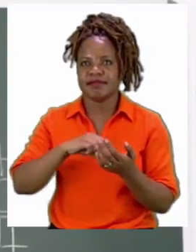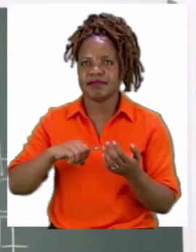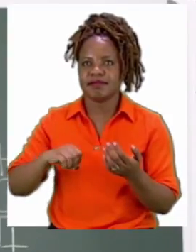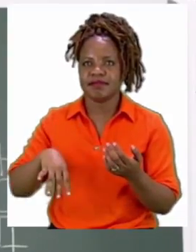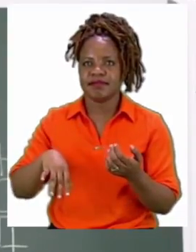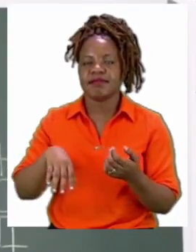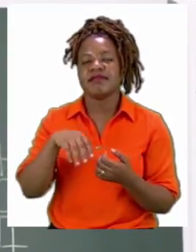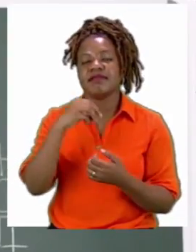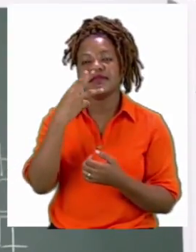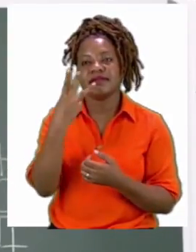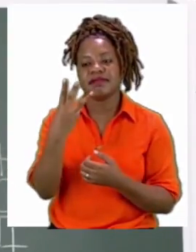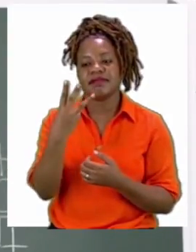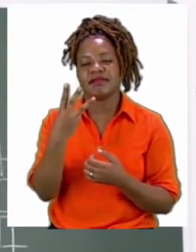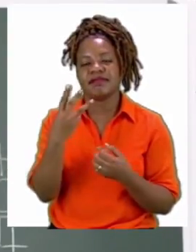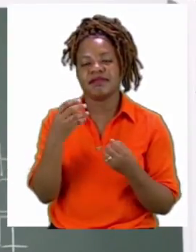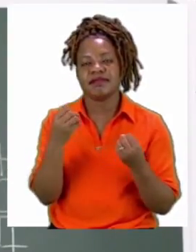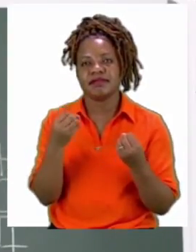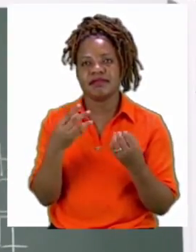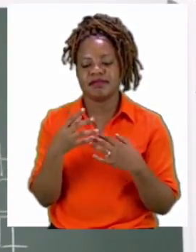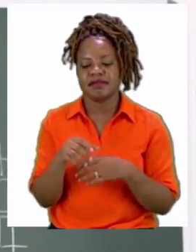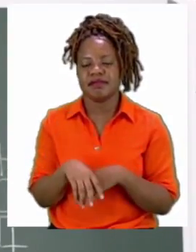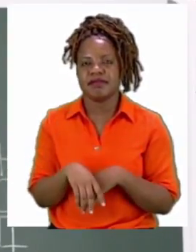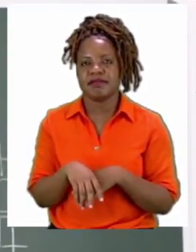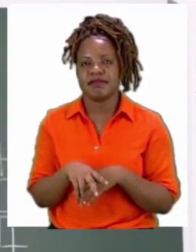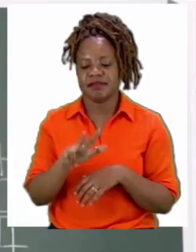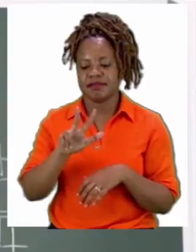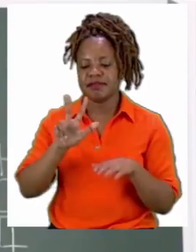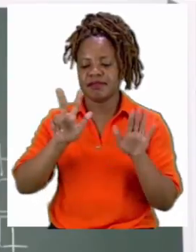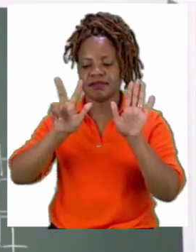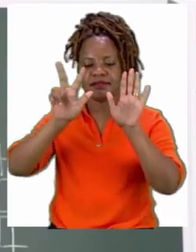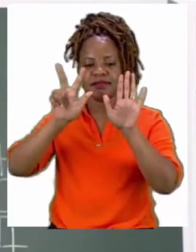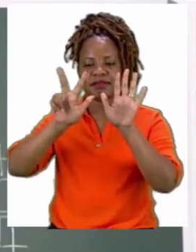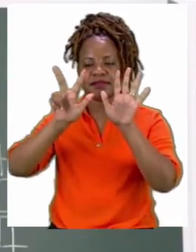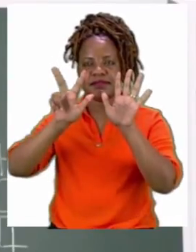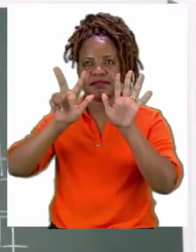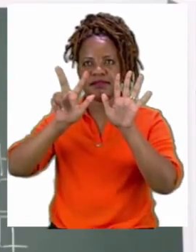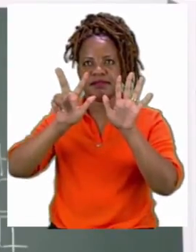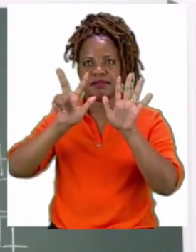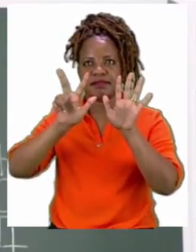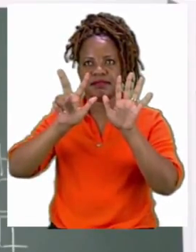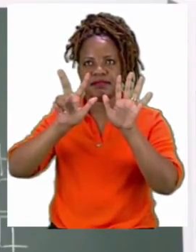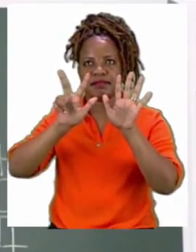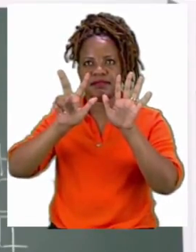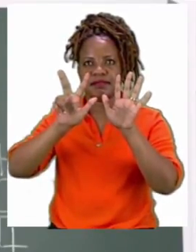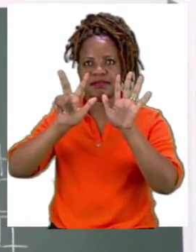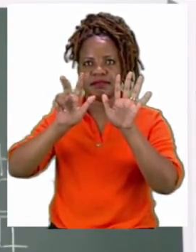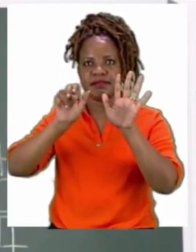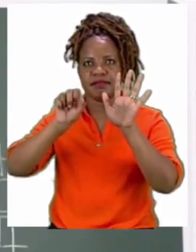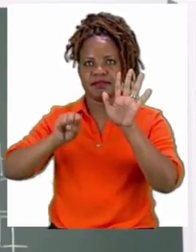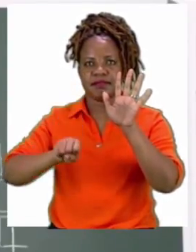take away 3. So I have 7 lovely things, and then I take away